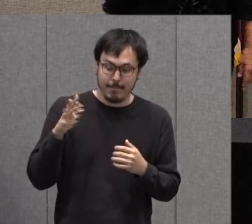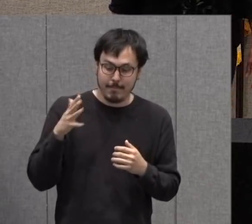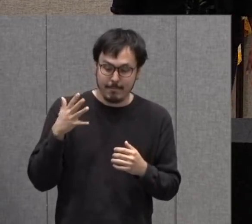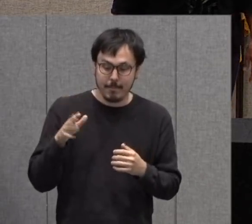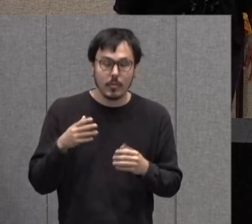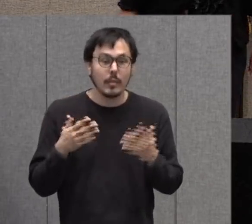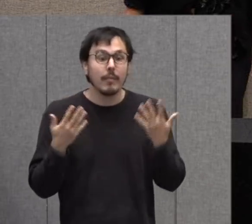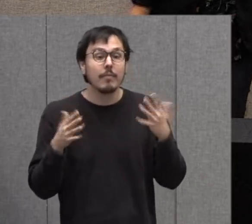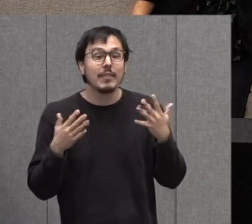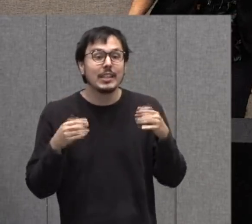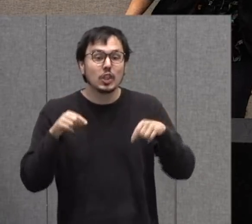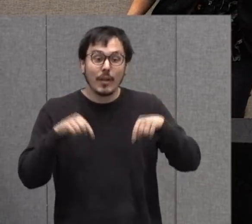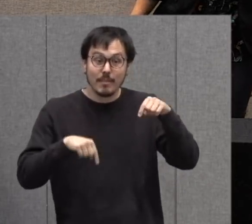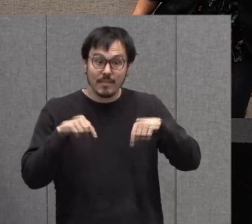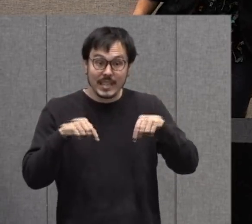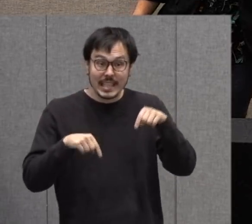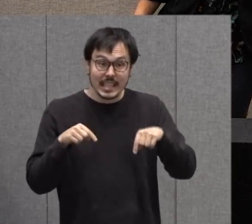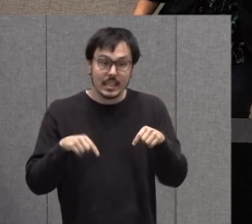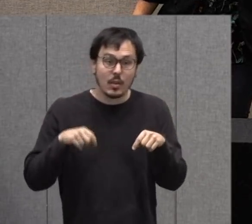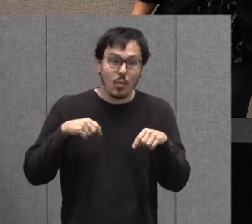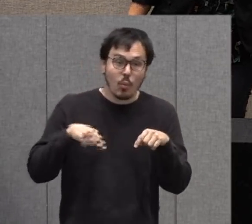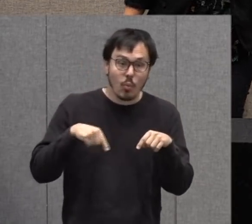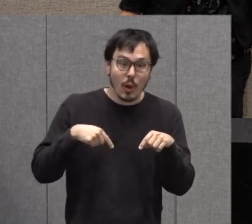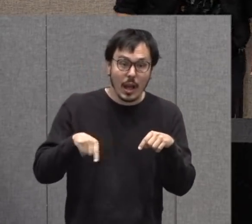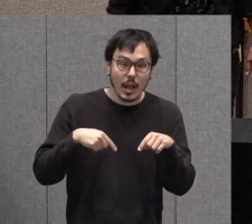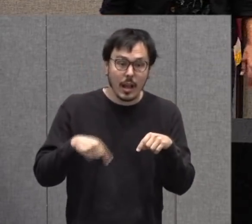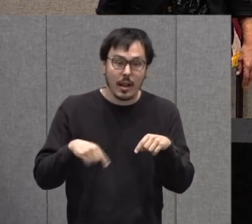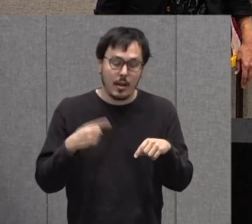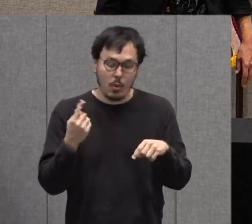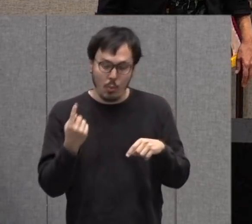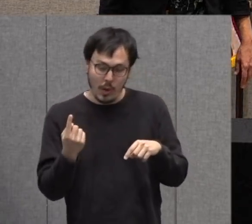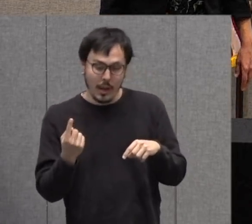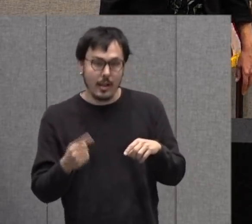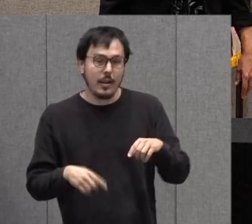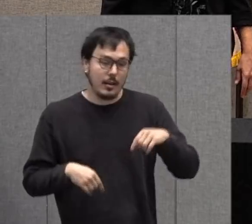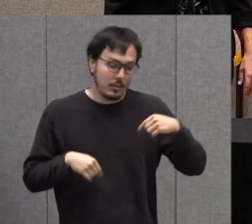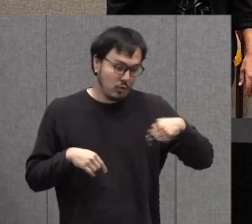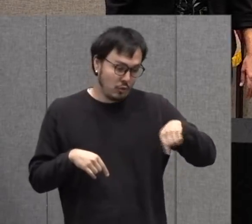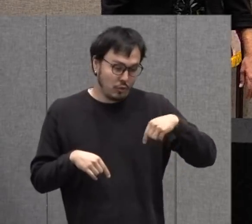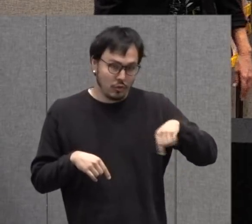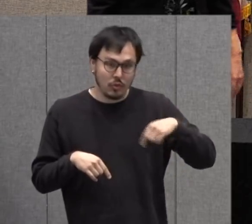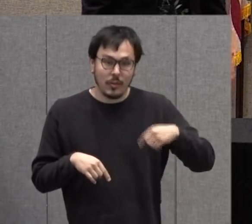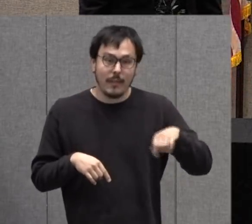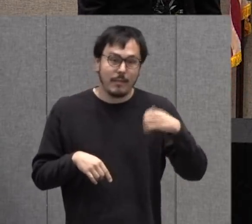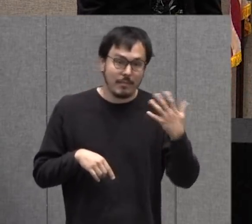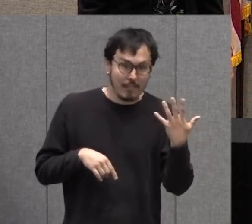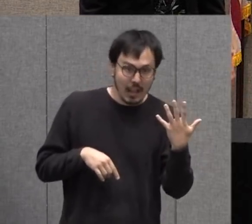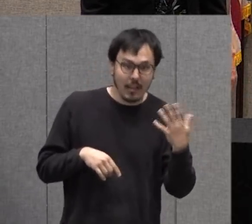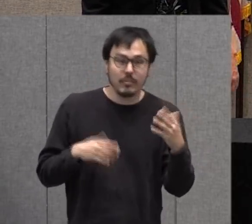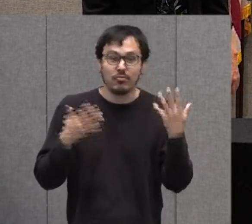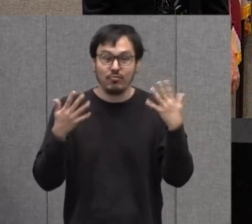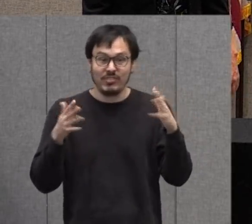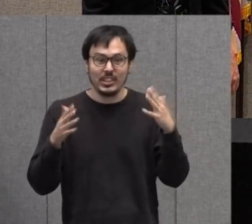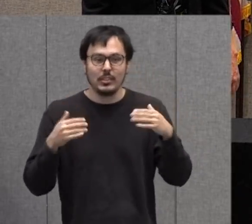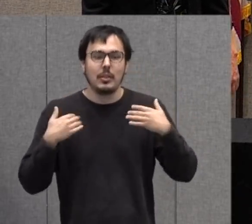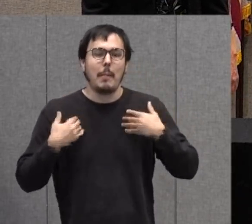5 times, 1 foot at a time, and then we're going to shake our whole body. Oh, that's a good idea. Then we shake it 4